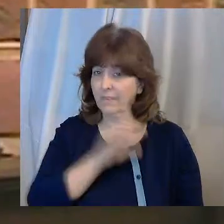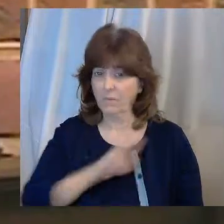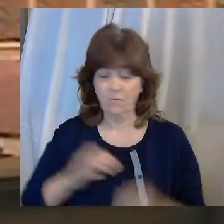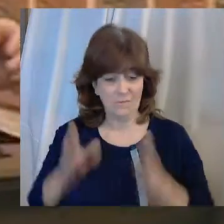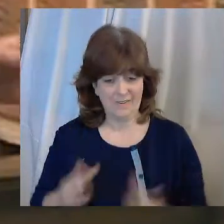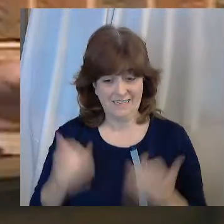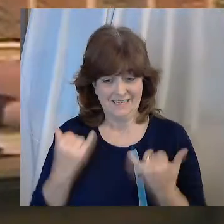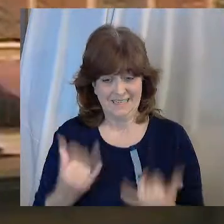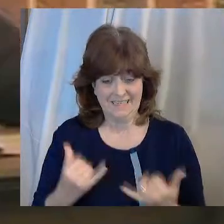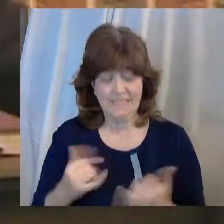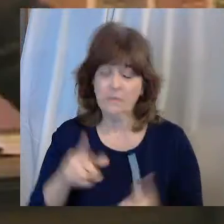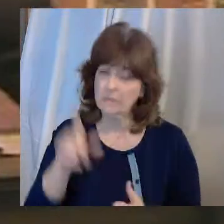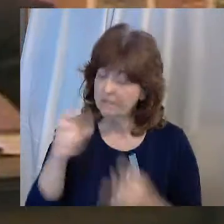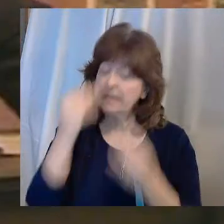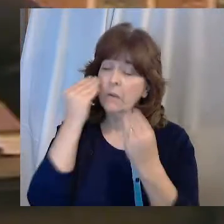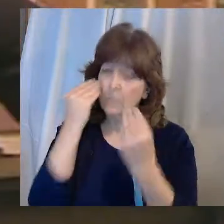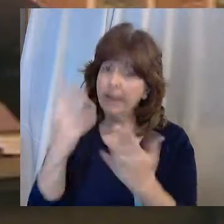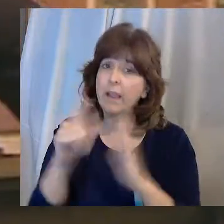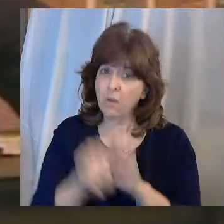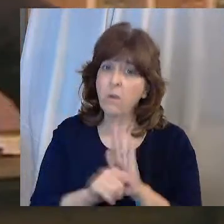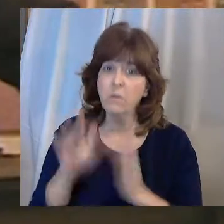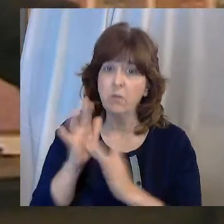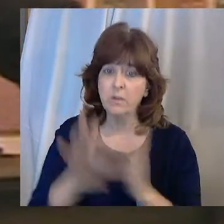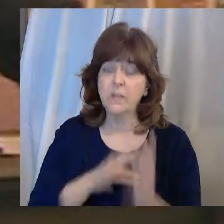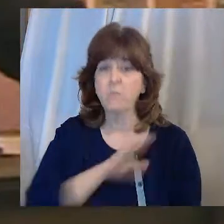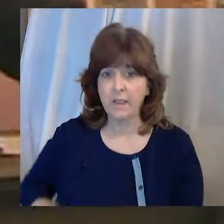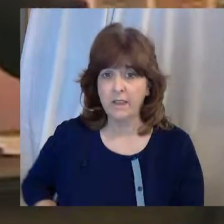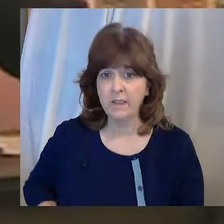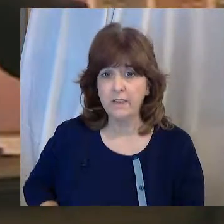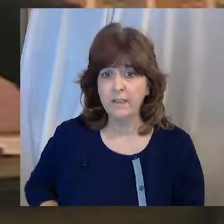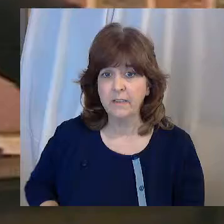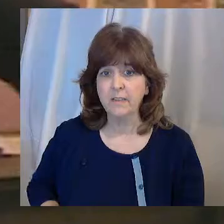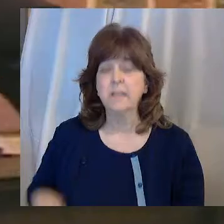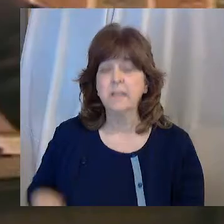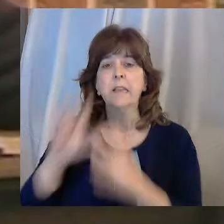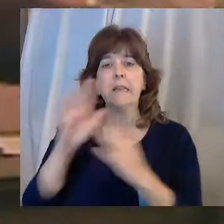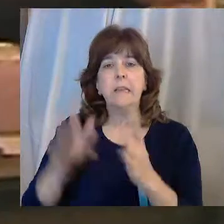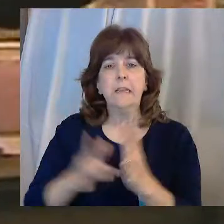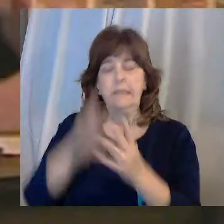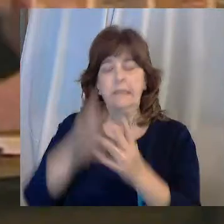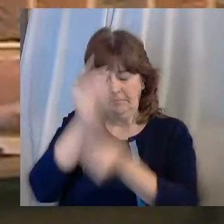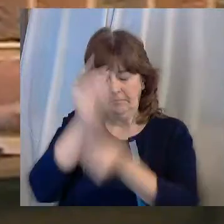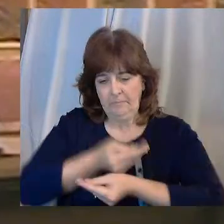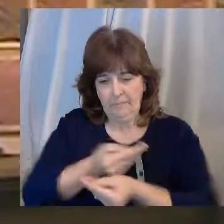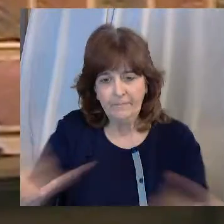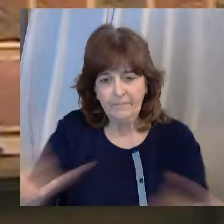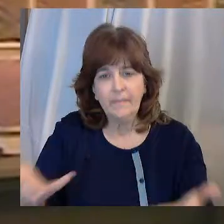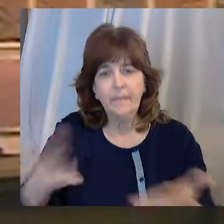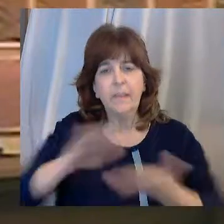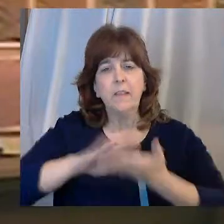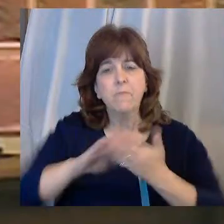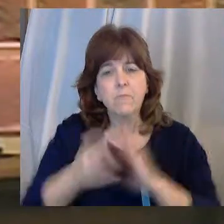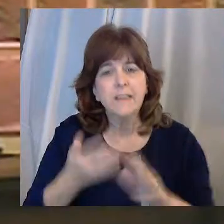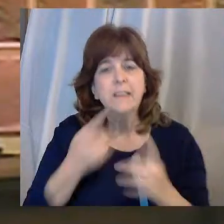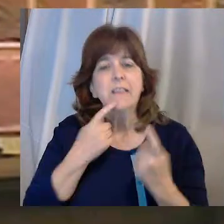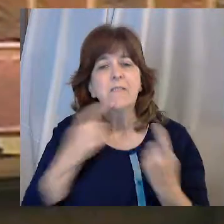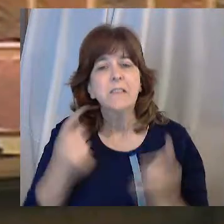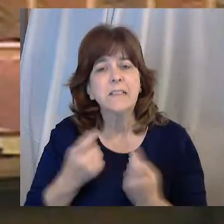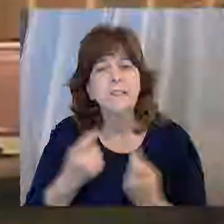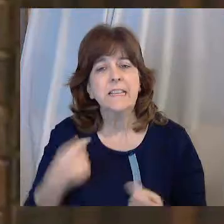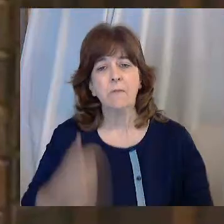to be obedient to the gospel of Jesus Christ. Jesus came to bring this message that our sins could be forgiven and we could spend our lives with